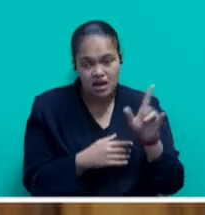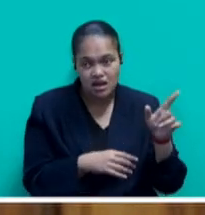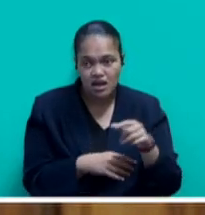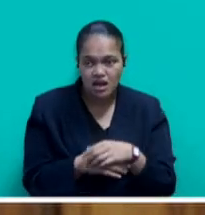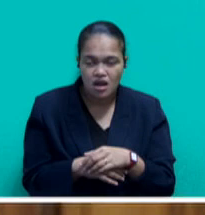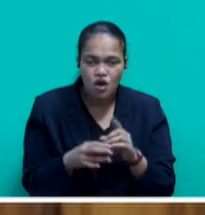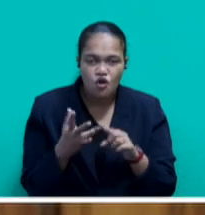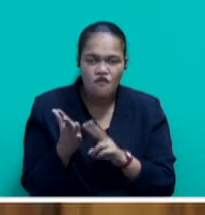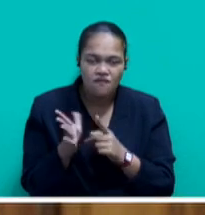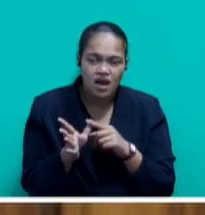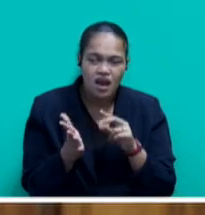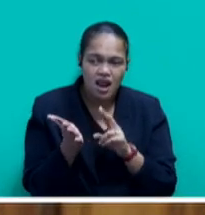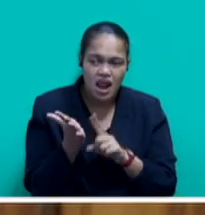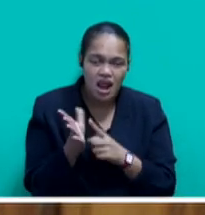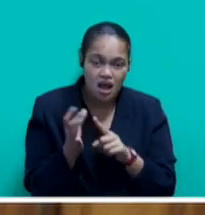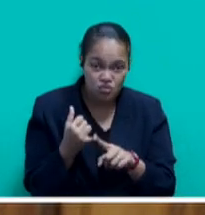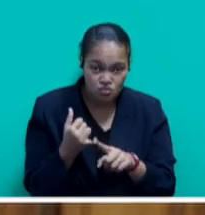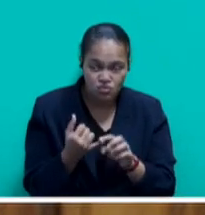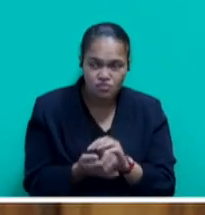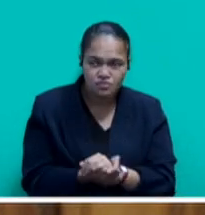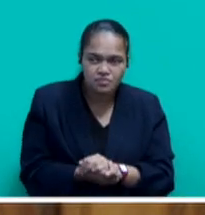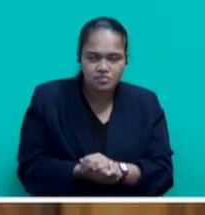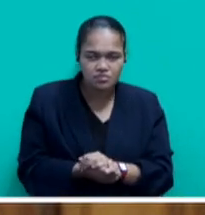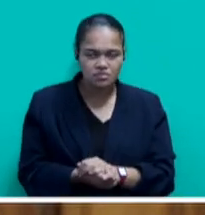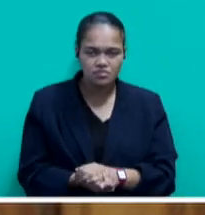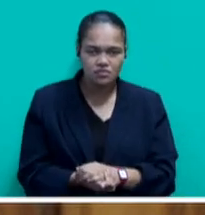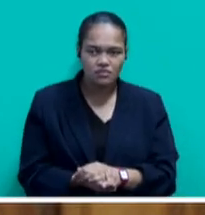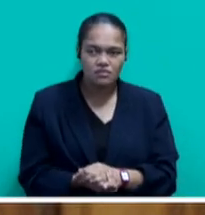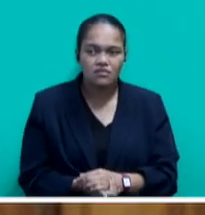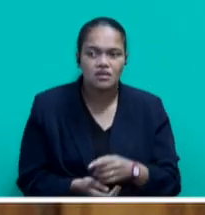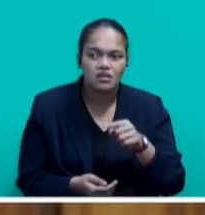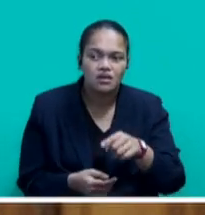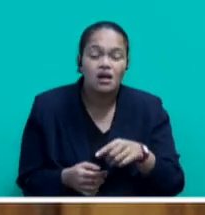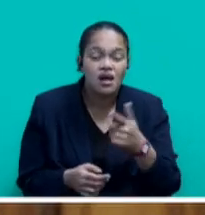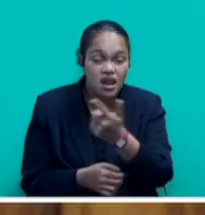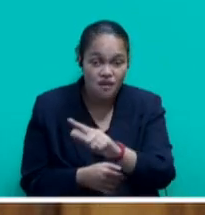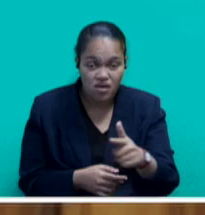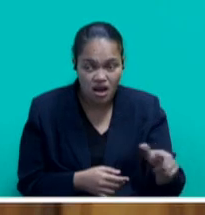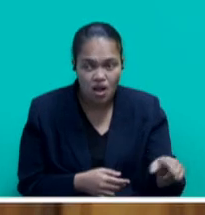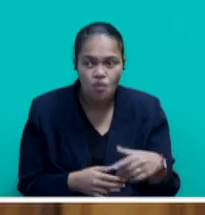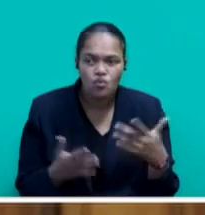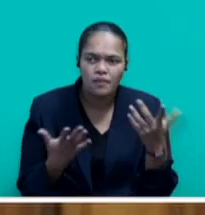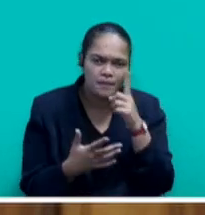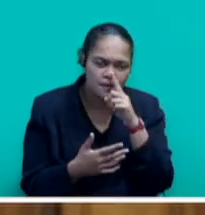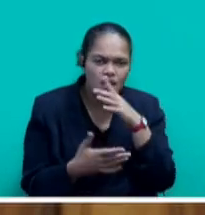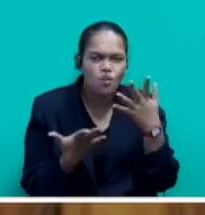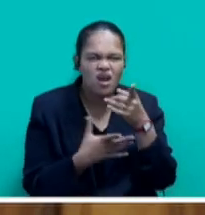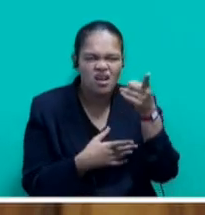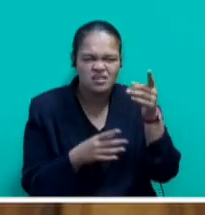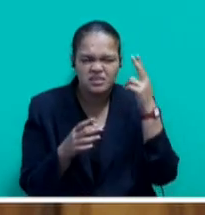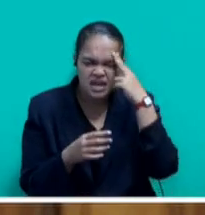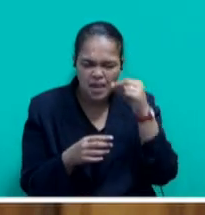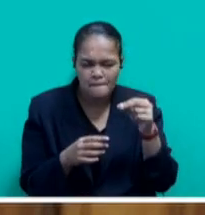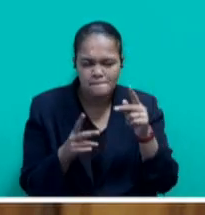undertake discussions with the people of Mbamba and to